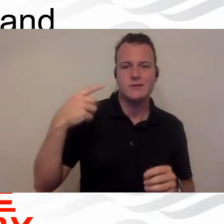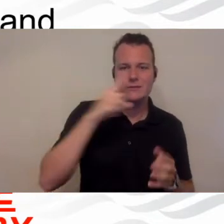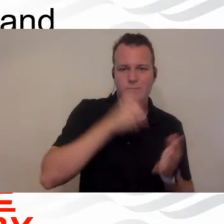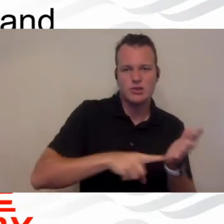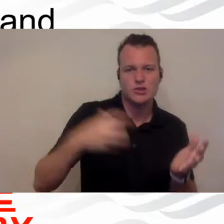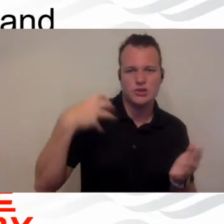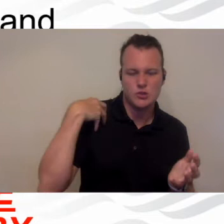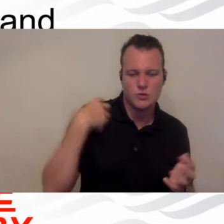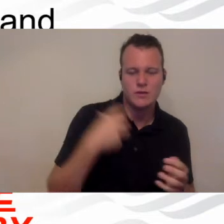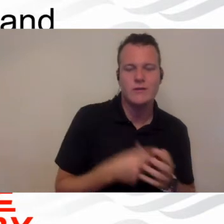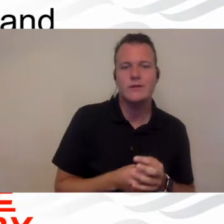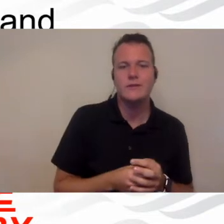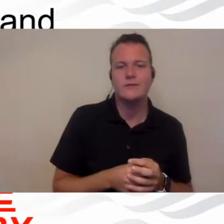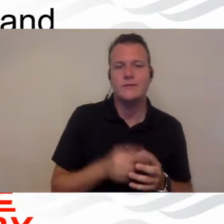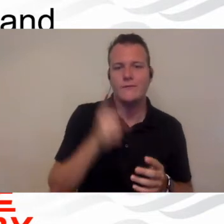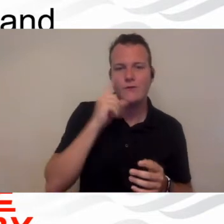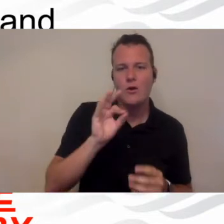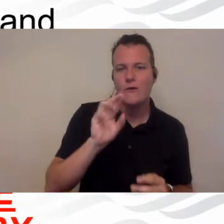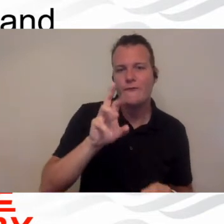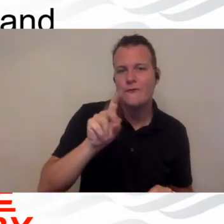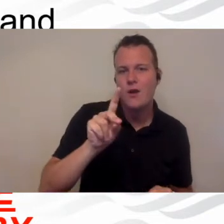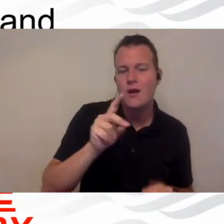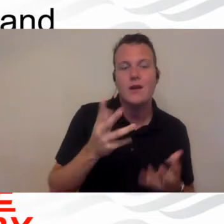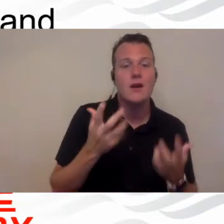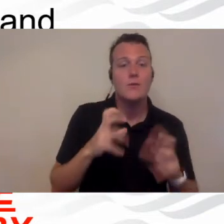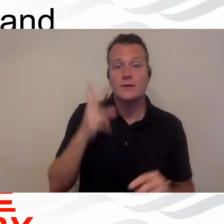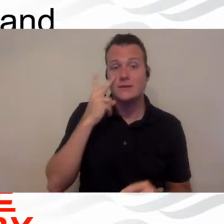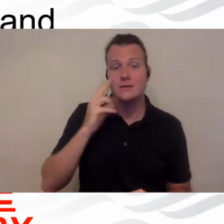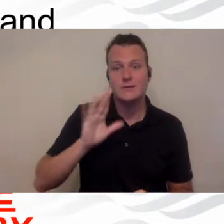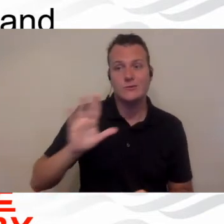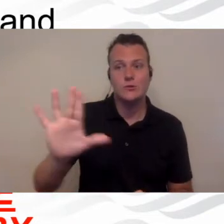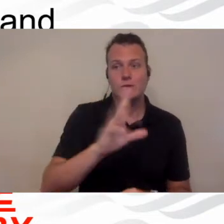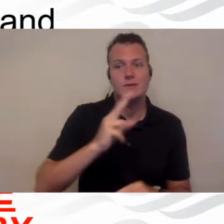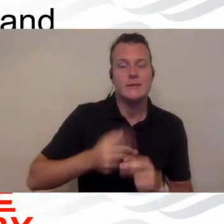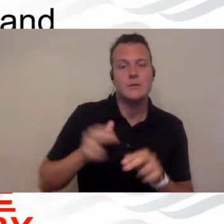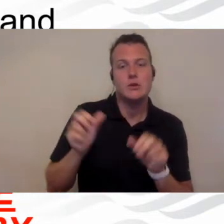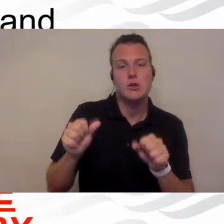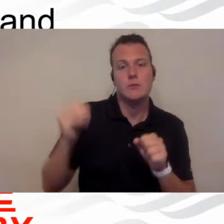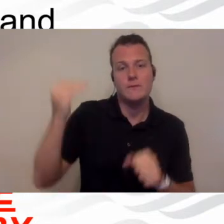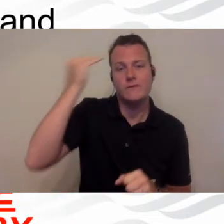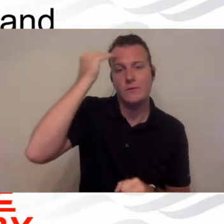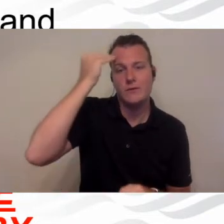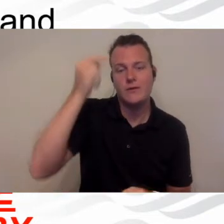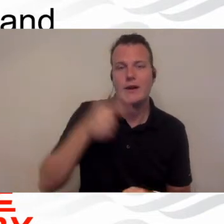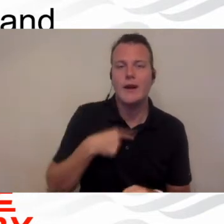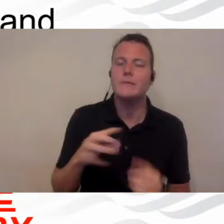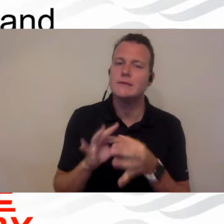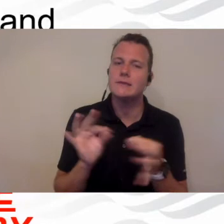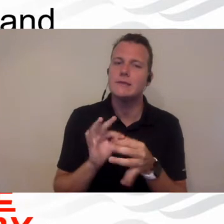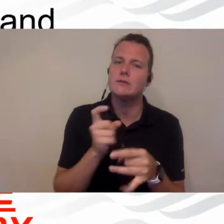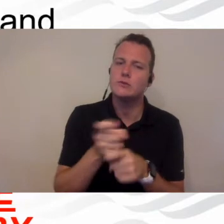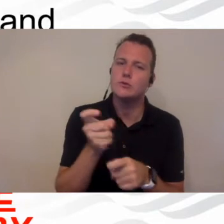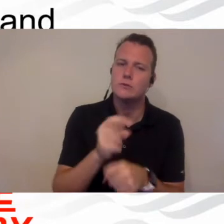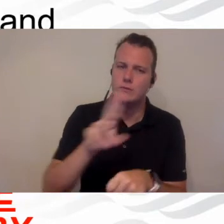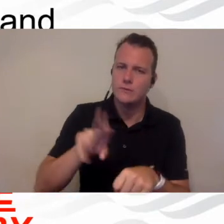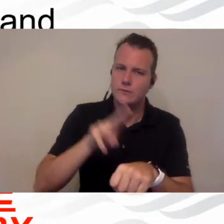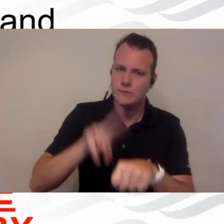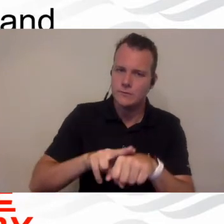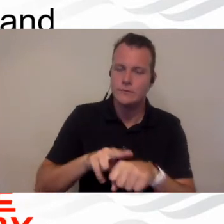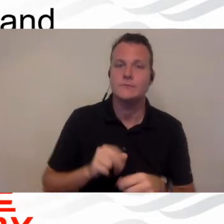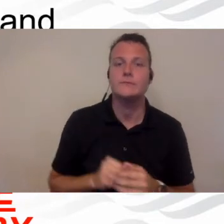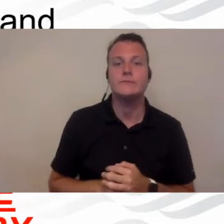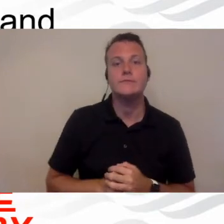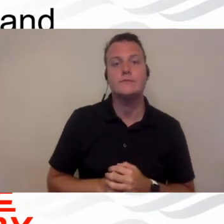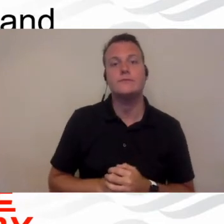fraud. I don't want to ever see any names there that could be familiar. And I say that sort of jokingly, of course. So you need